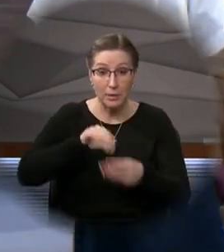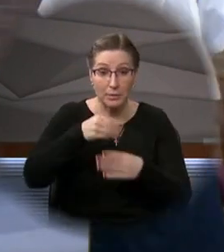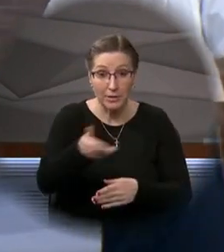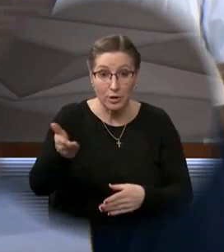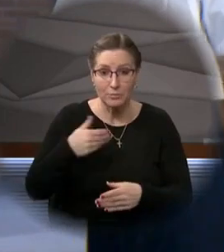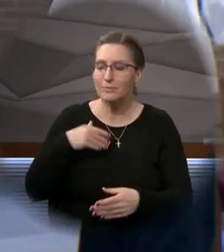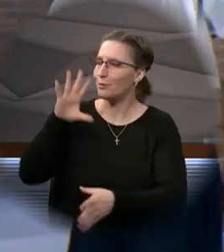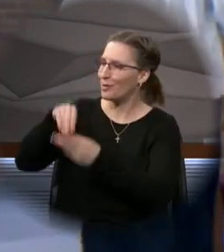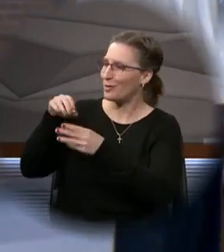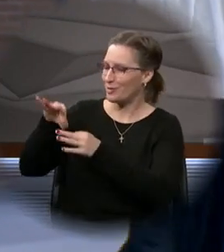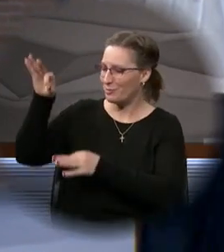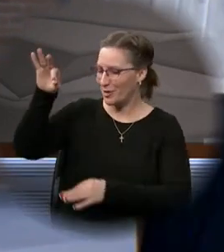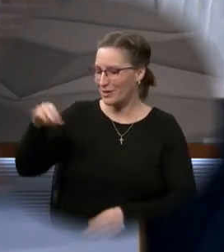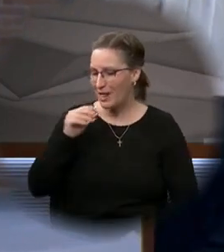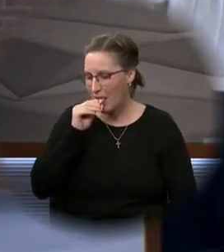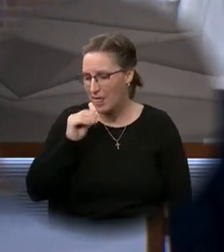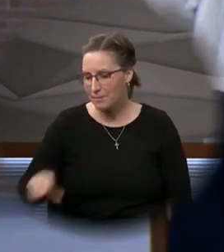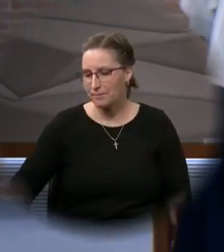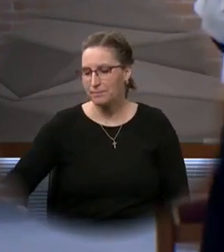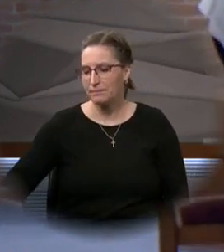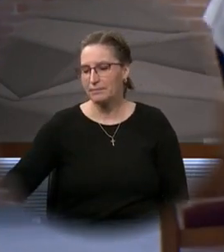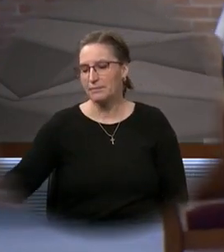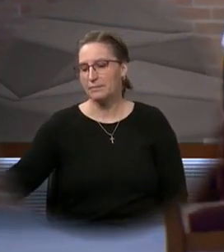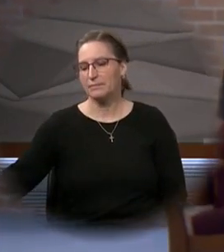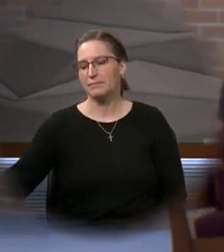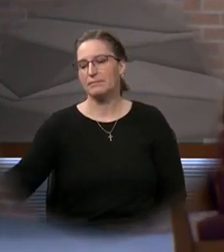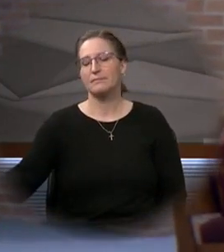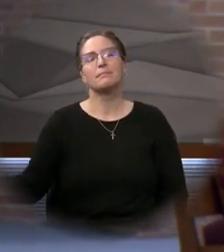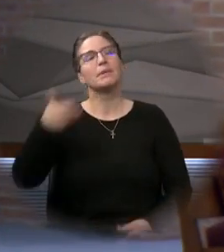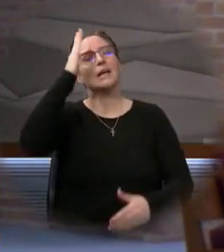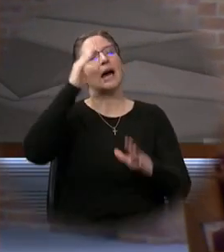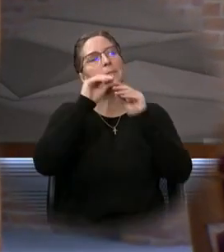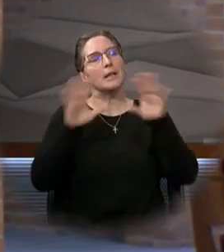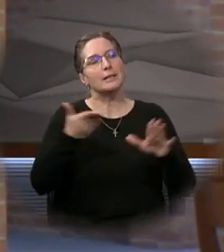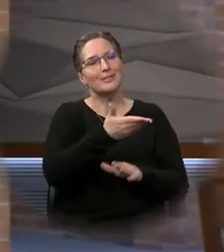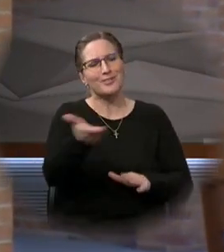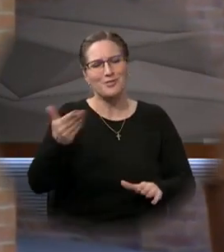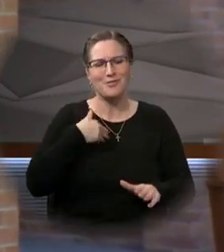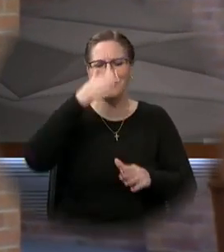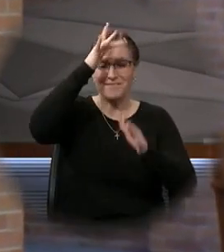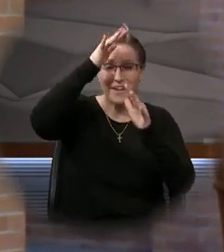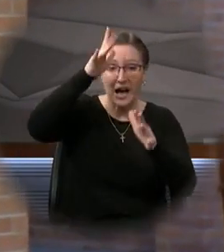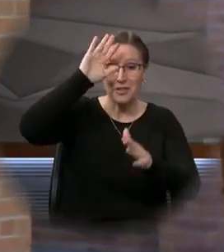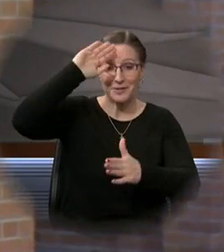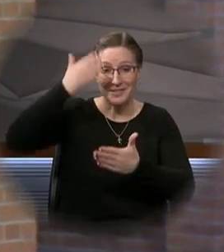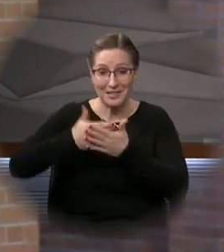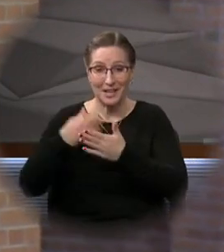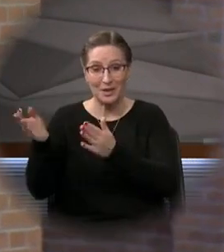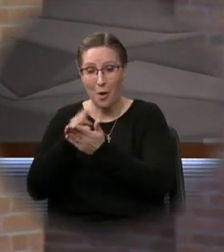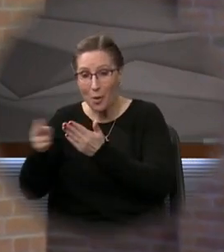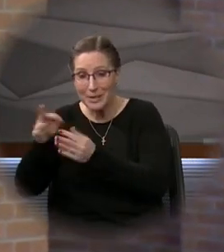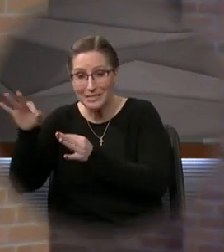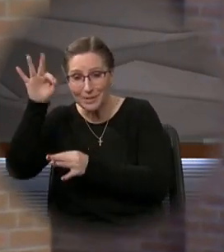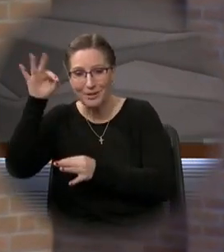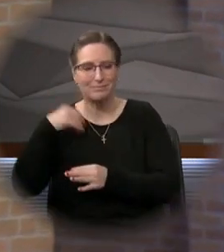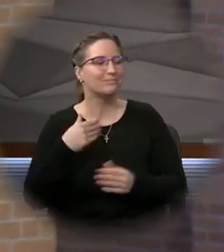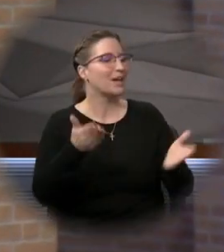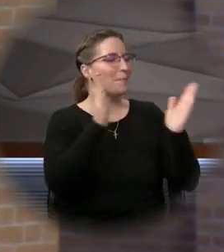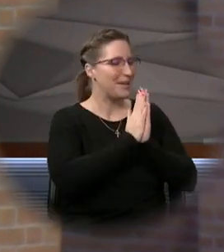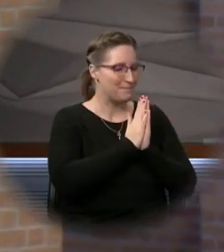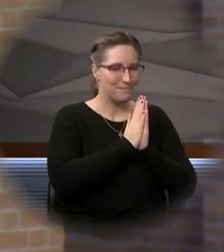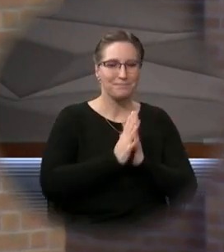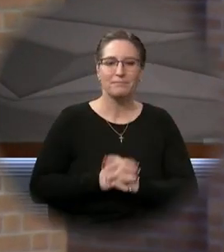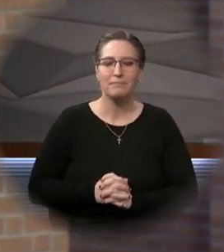with you. And with your spirit. May Almighty God bless you, the Father, the Son, and the Holy Spirit.